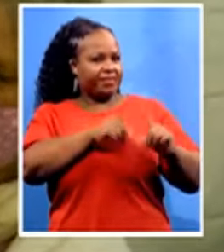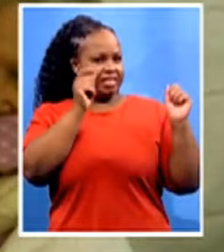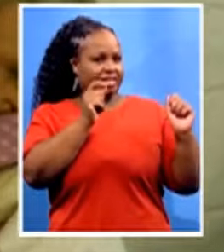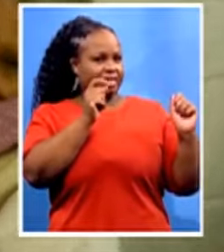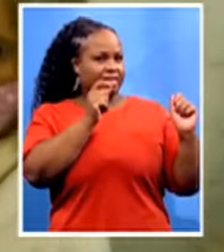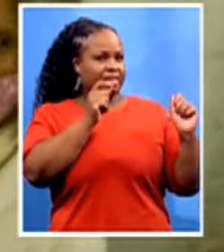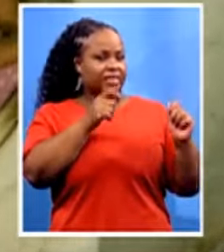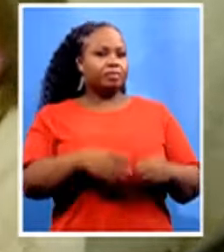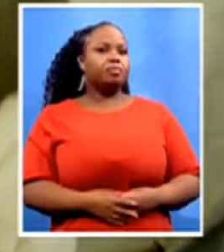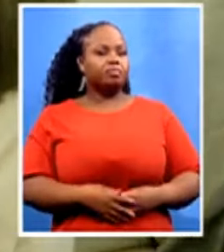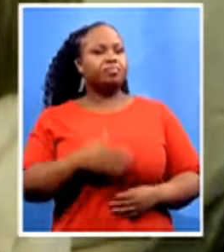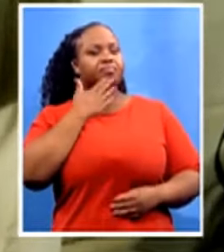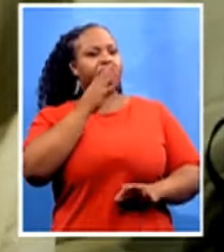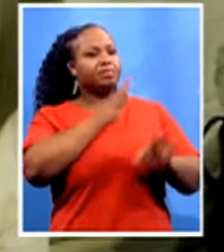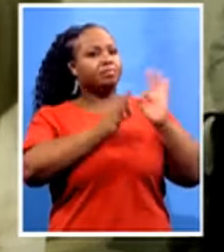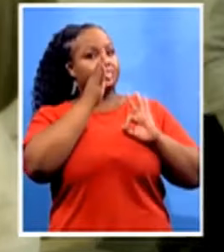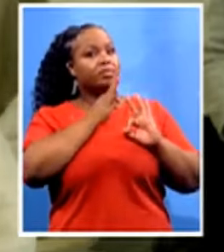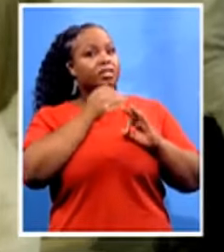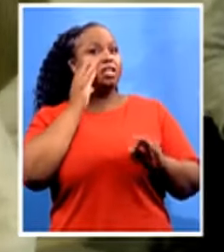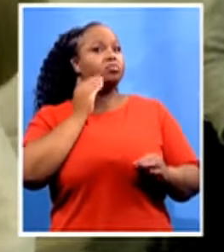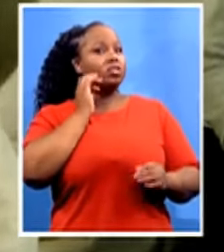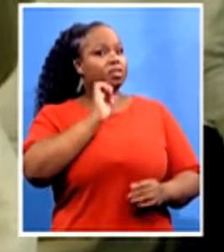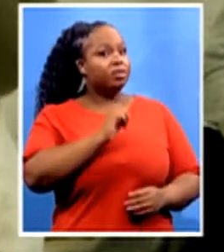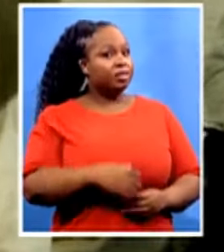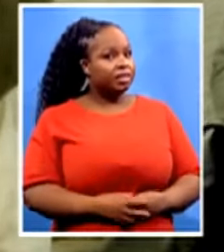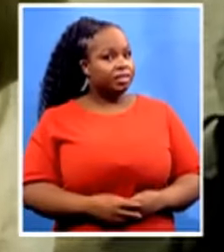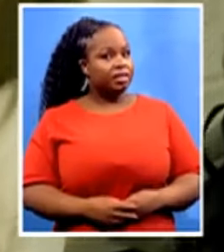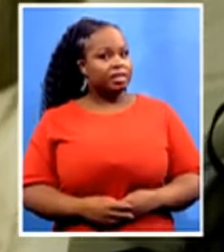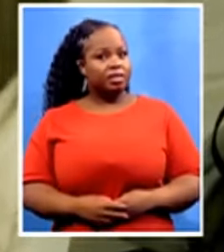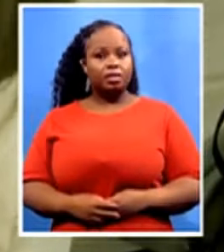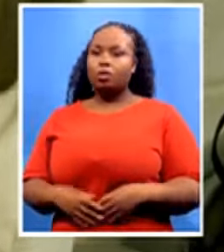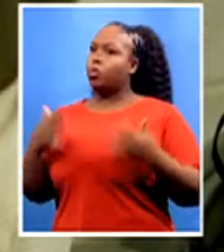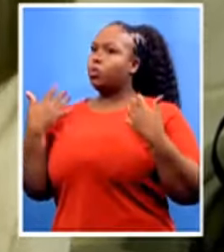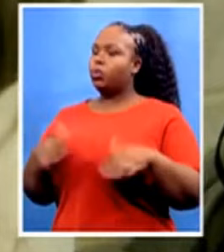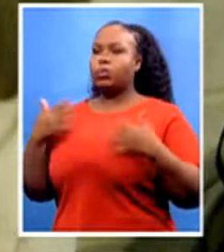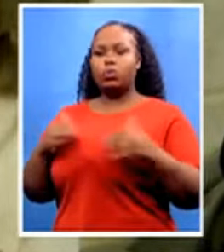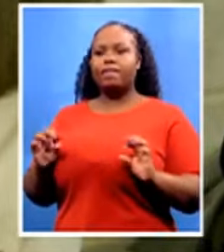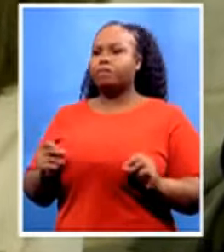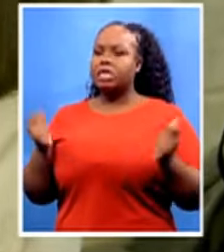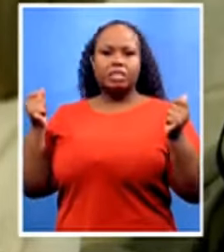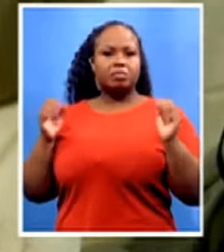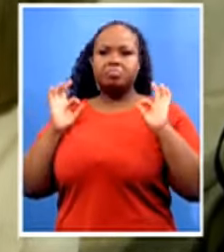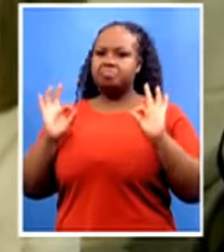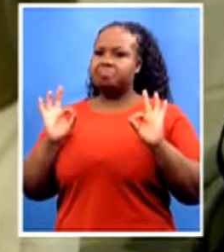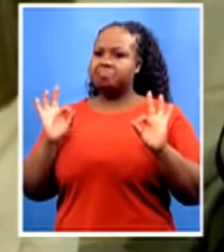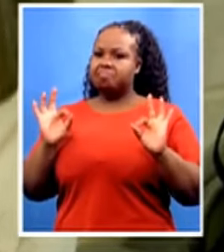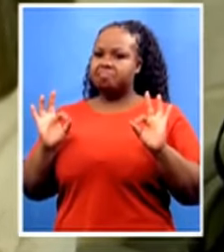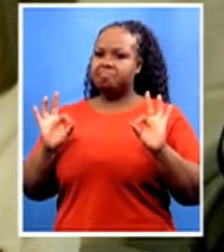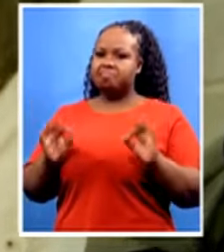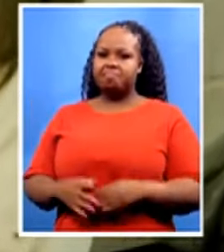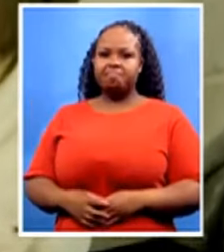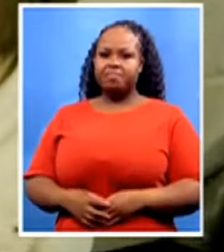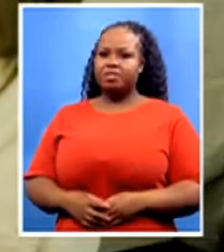experience. Very, very efficient. Really, really, very, very efficient. It went very, very